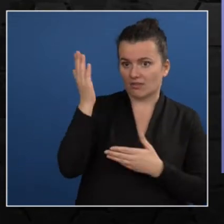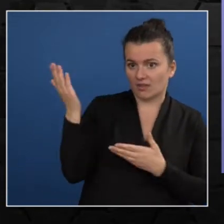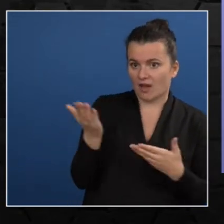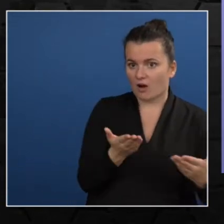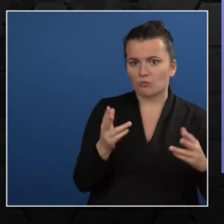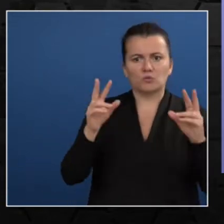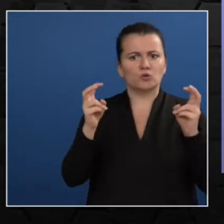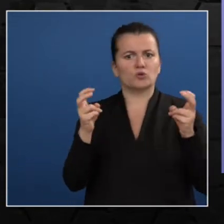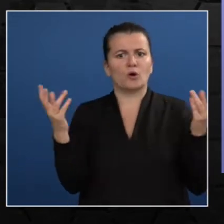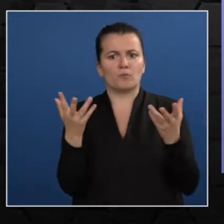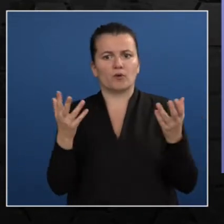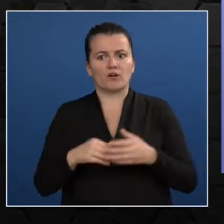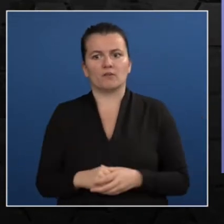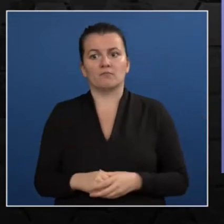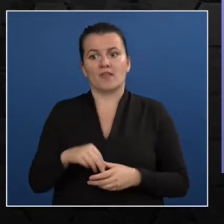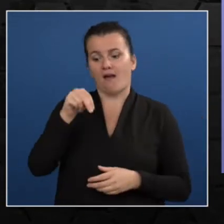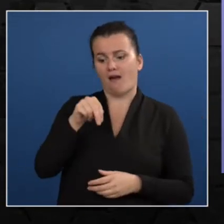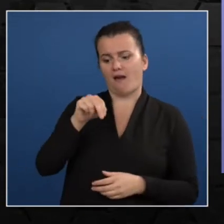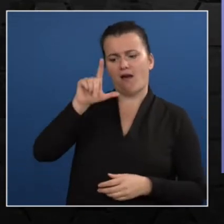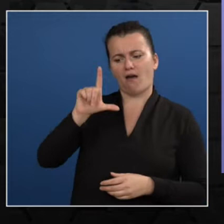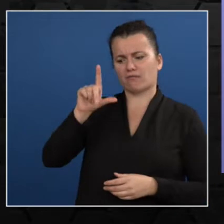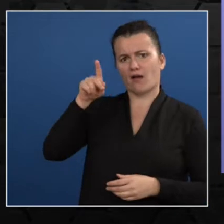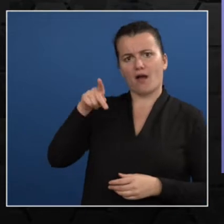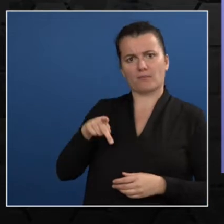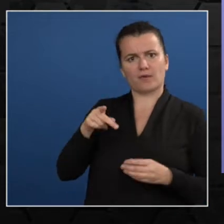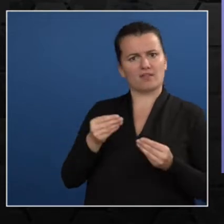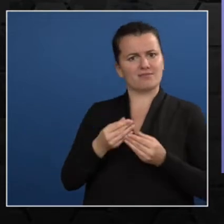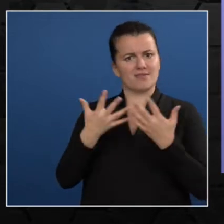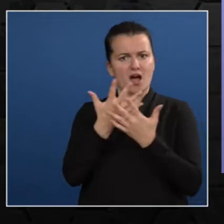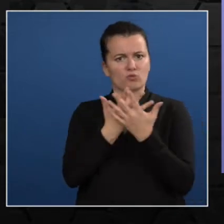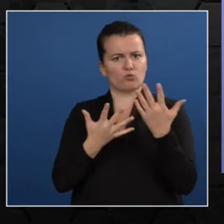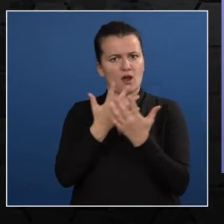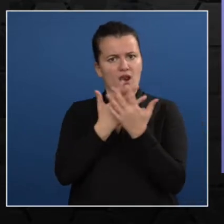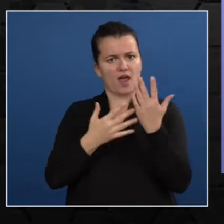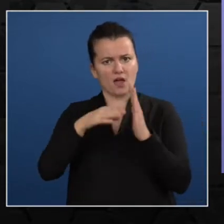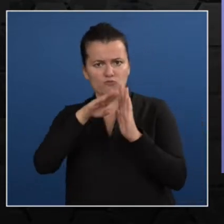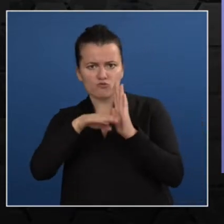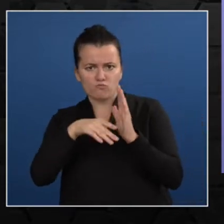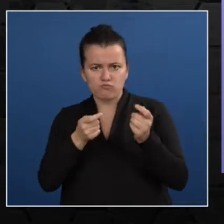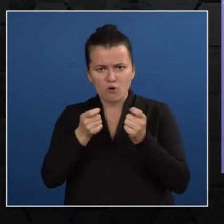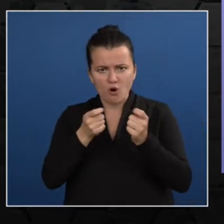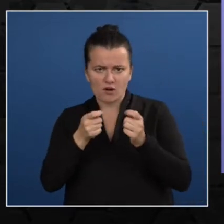an NLP engineer. So let's welcome our speaker, Usman.